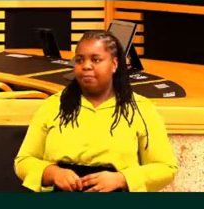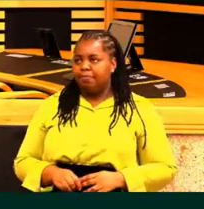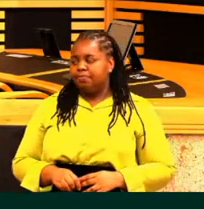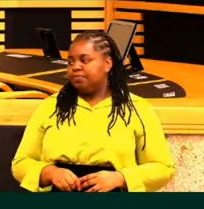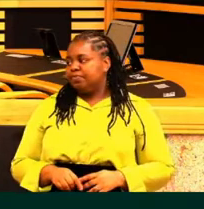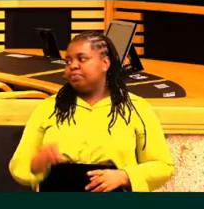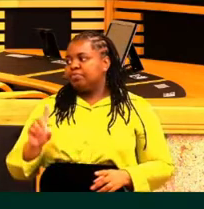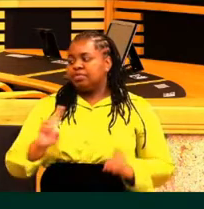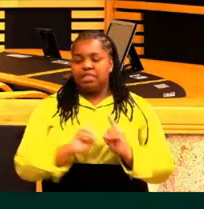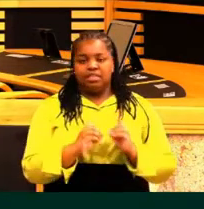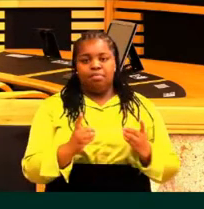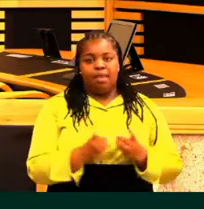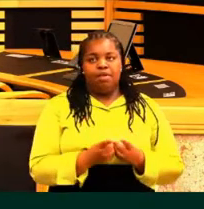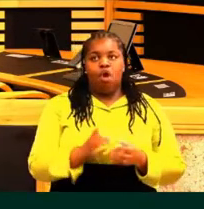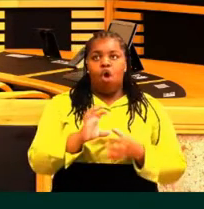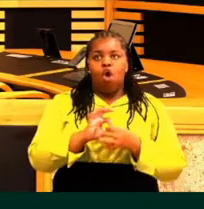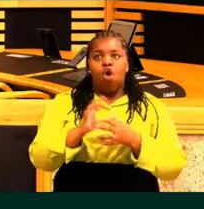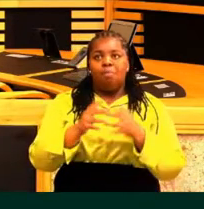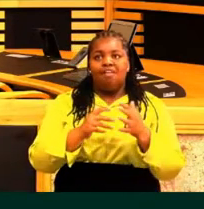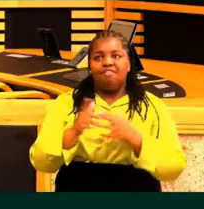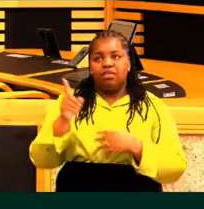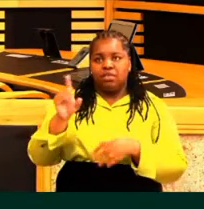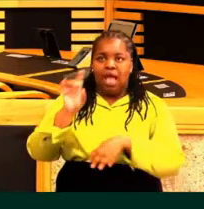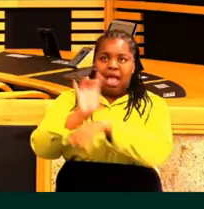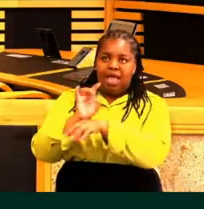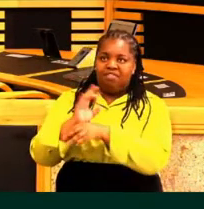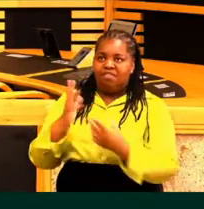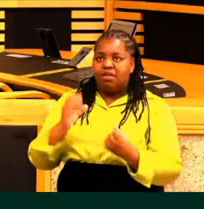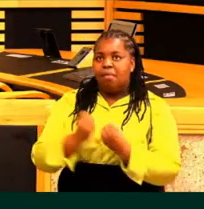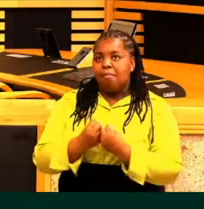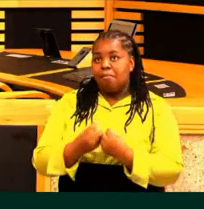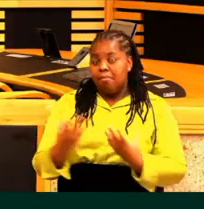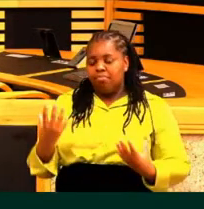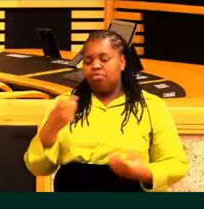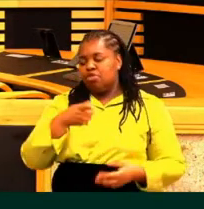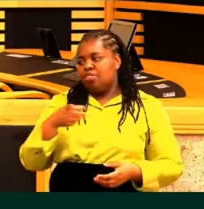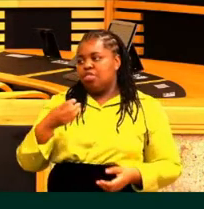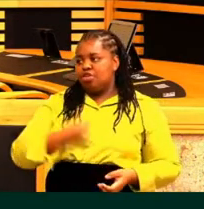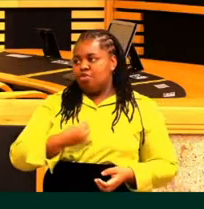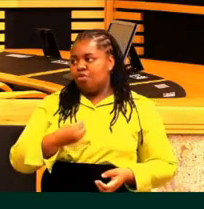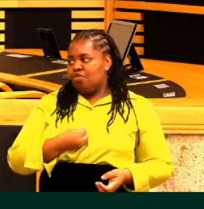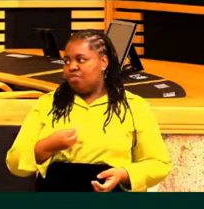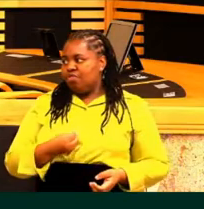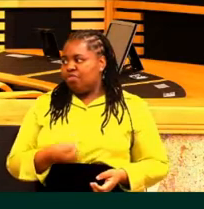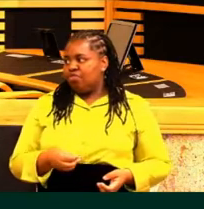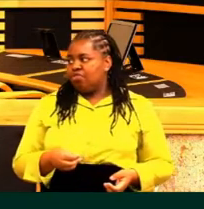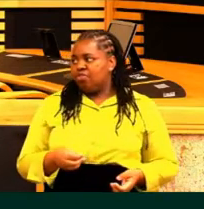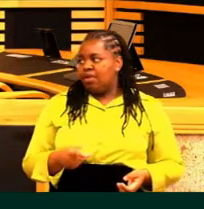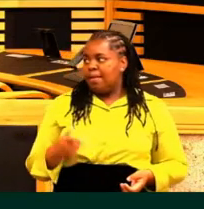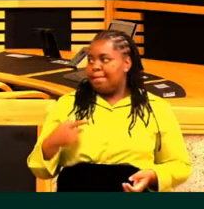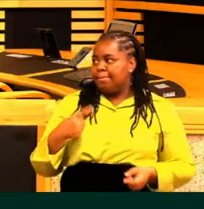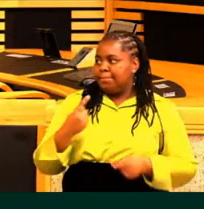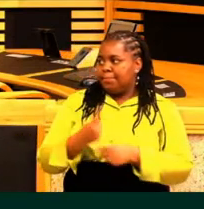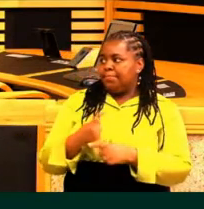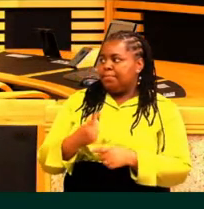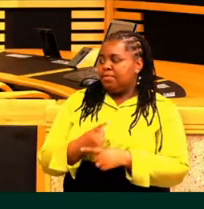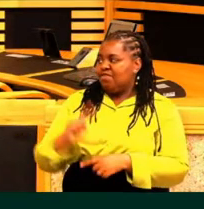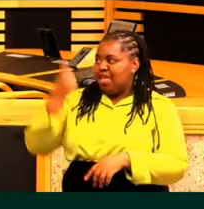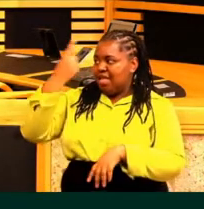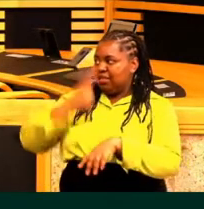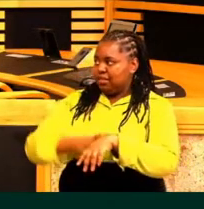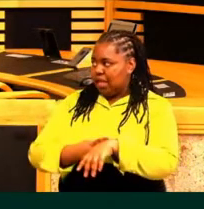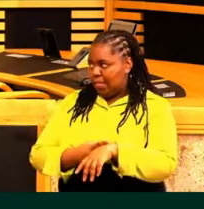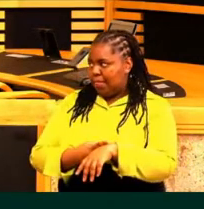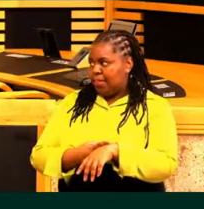the department of Home Affairs has advised that a number of our youth who fall within the first time voters